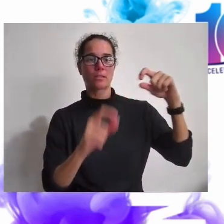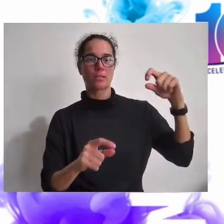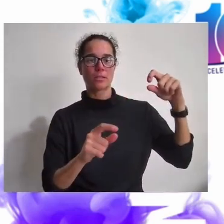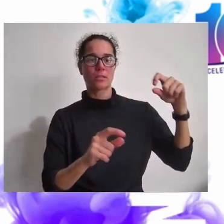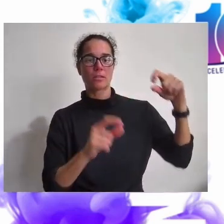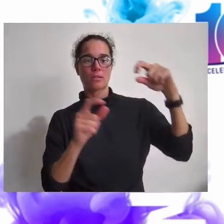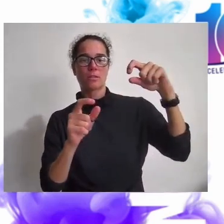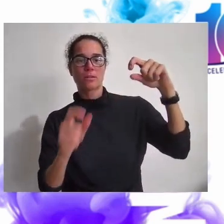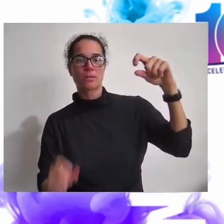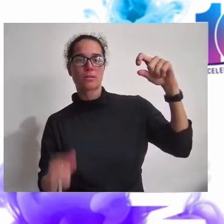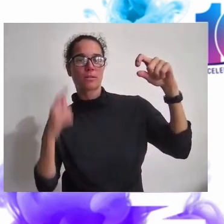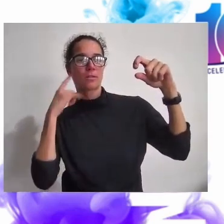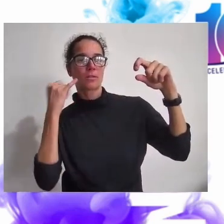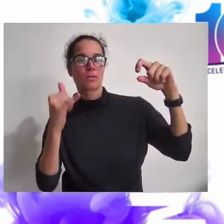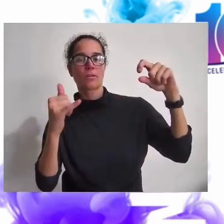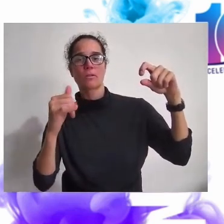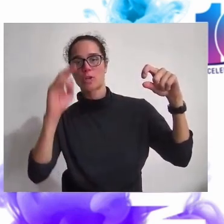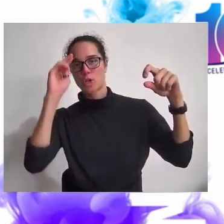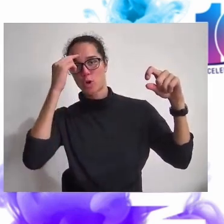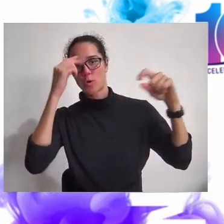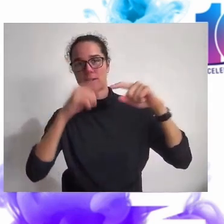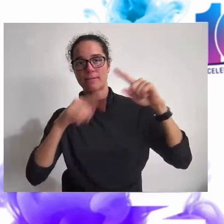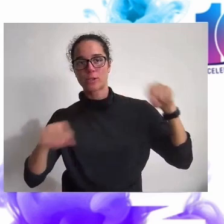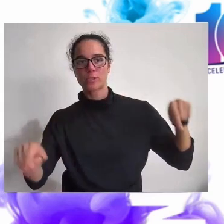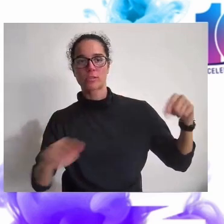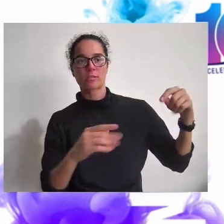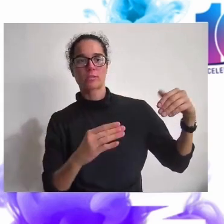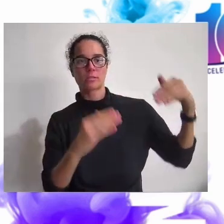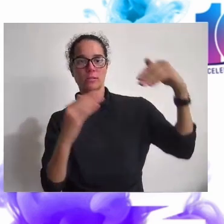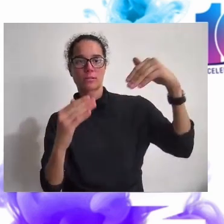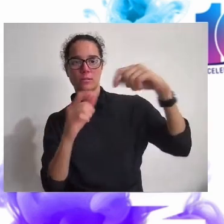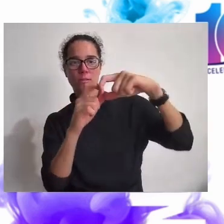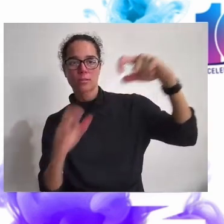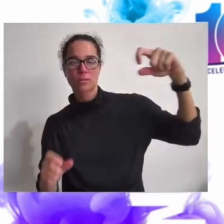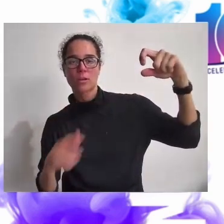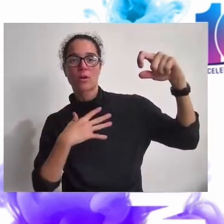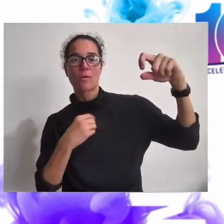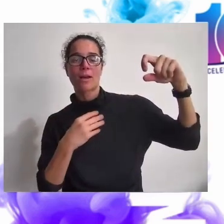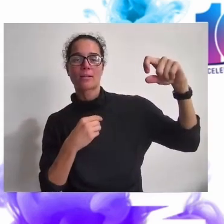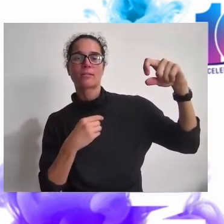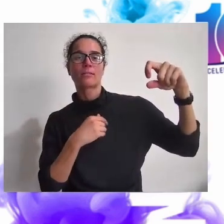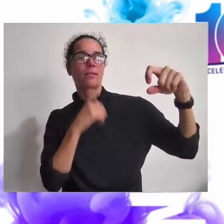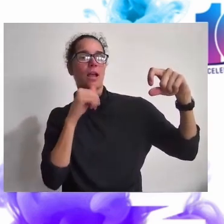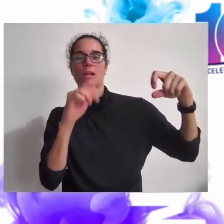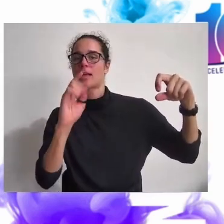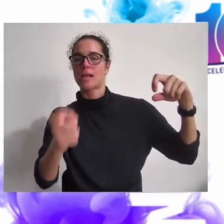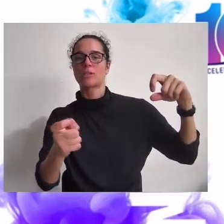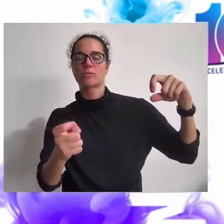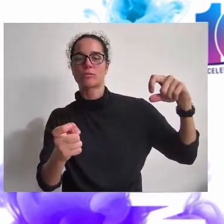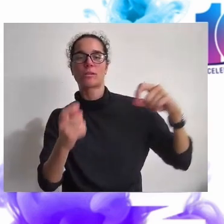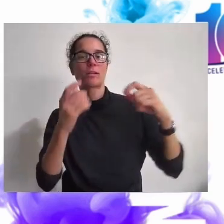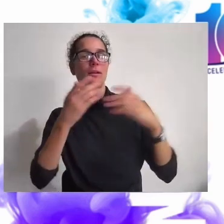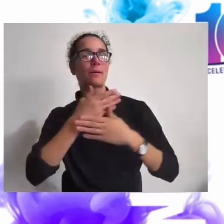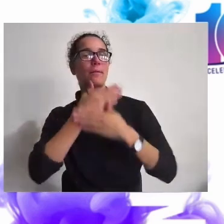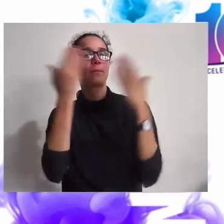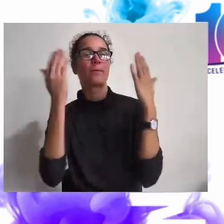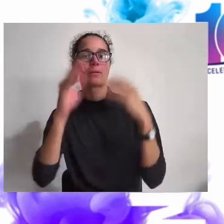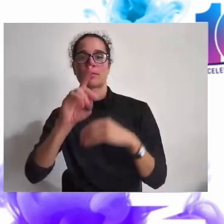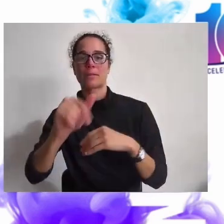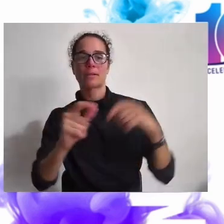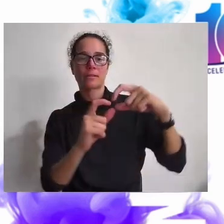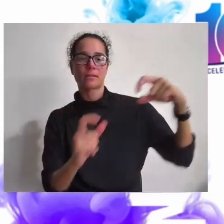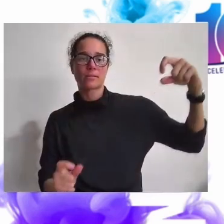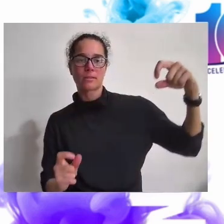neurodivergence. The white stripe represents undiagnosed and invisible disabilities. The blue stripe